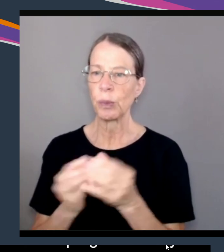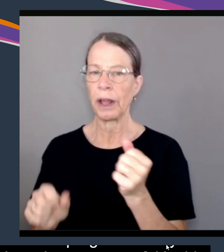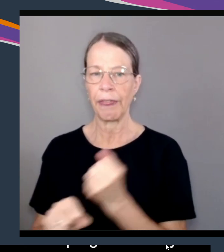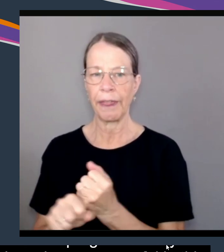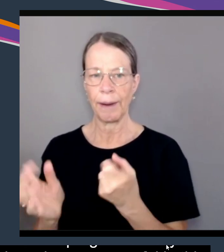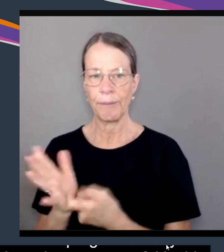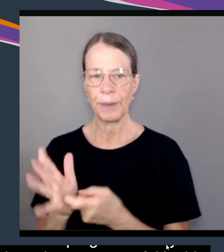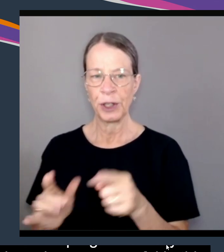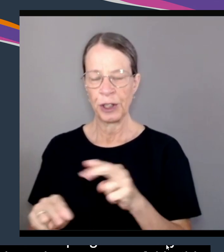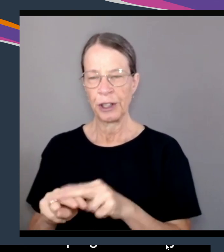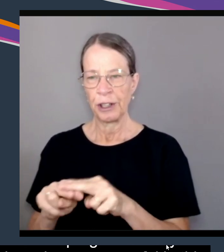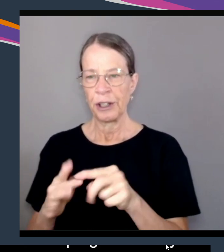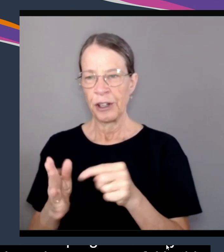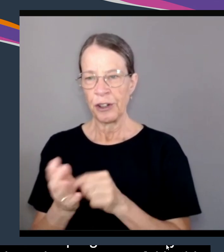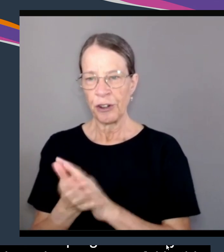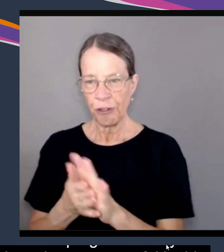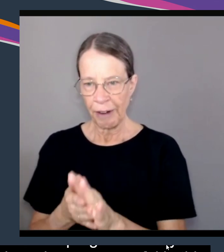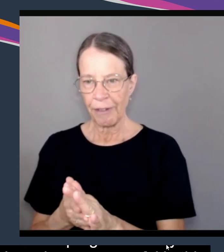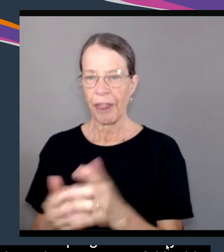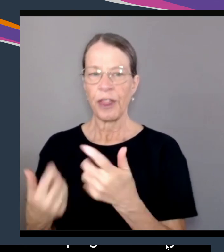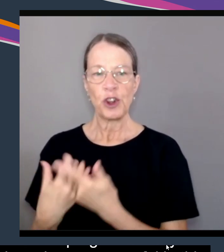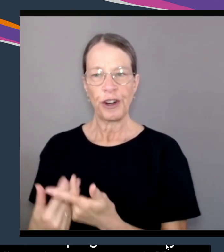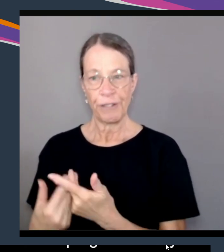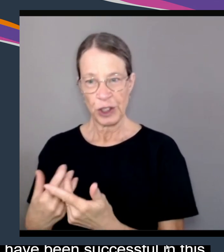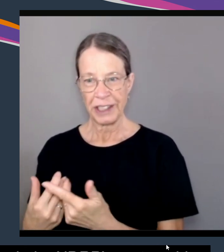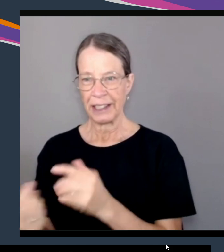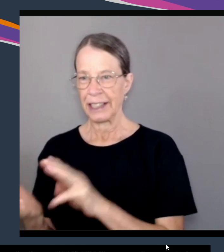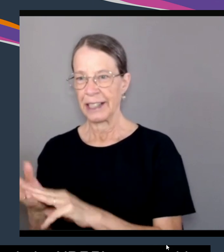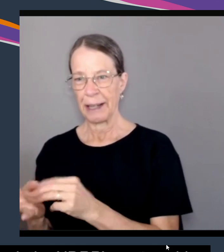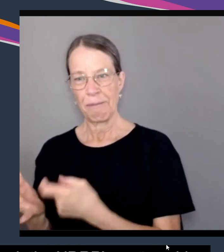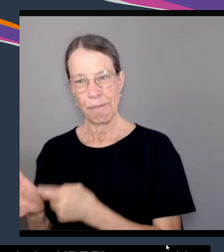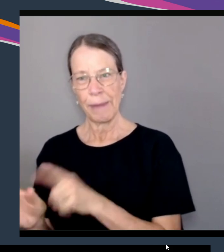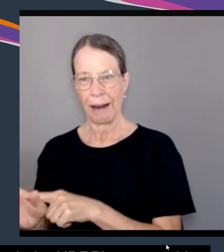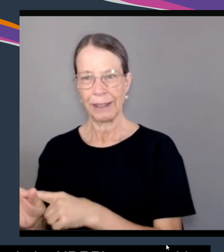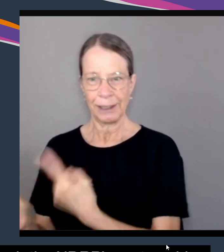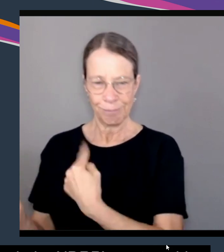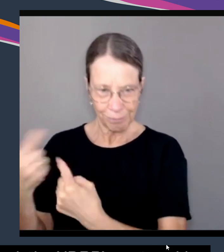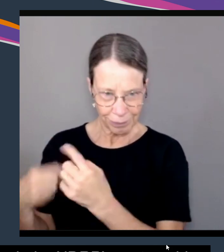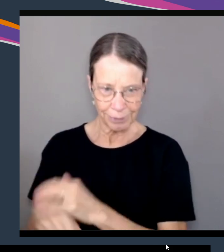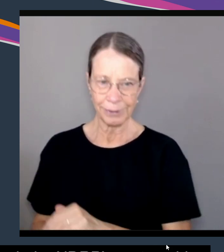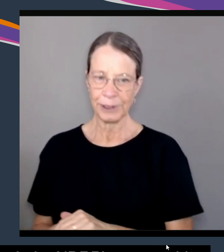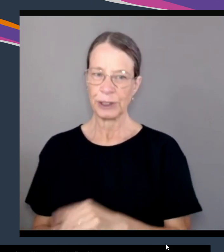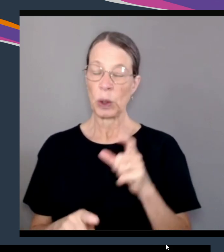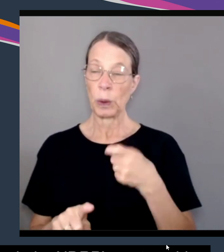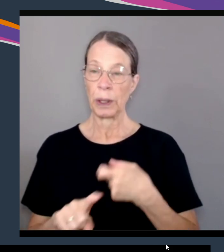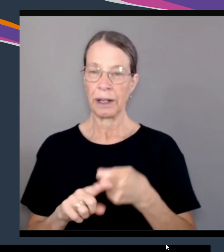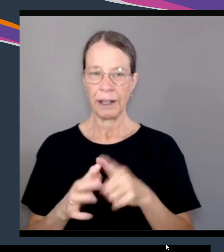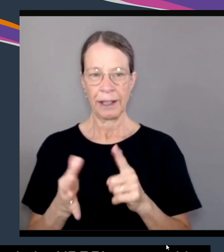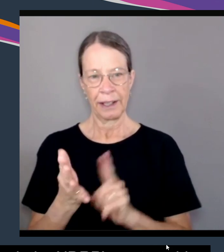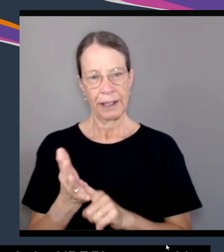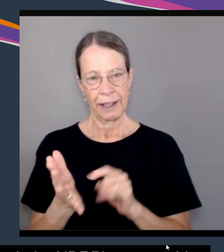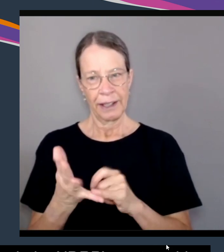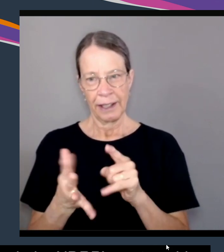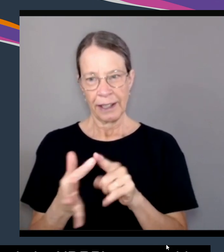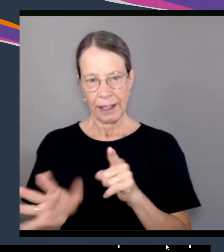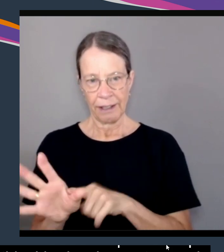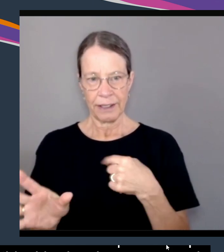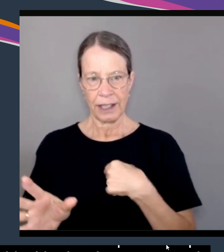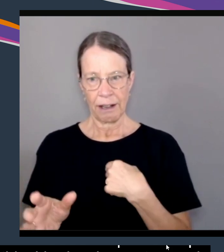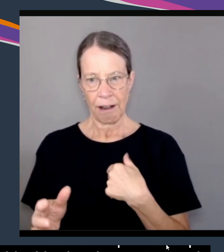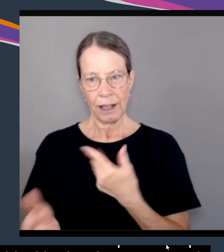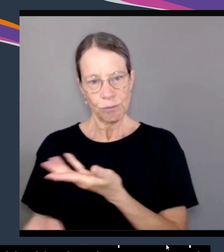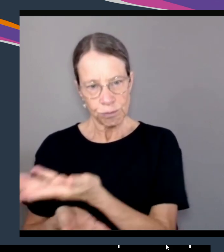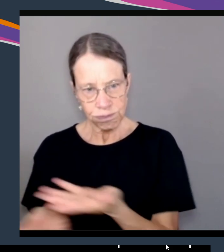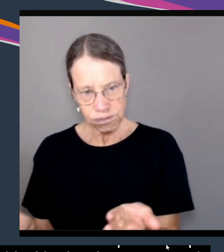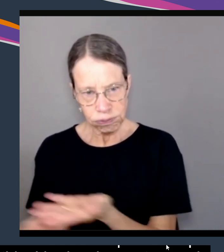speak with Kelsey earlier, and she talked to me about the work that has already been done to establish a methodology